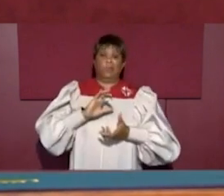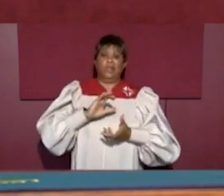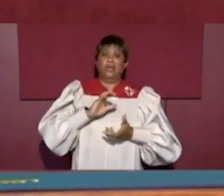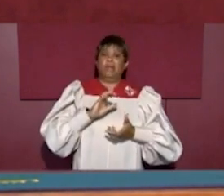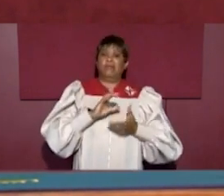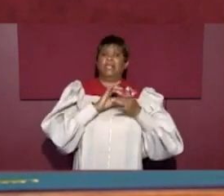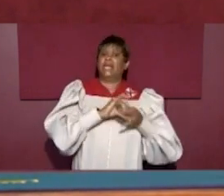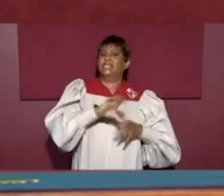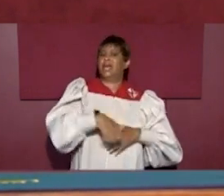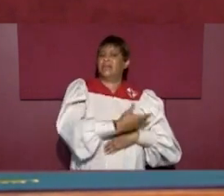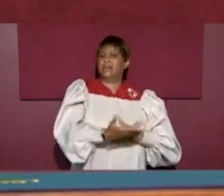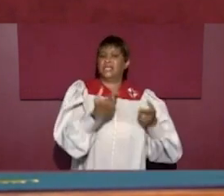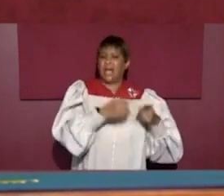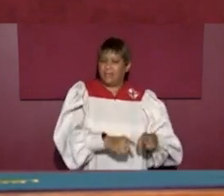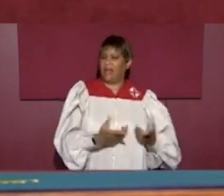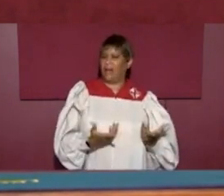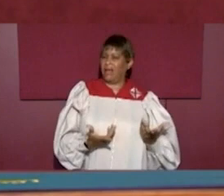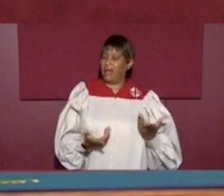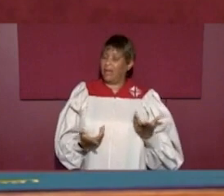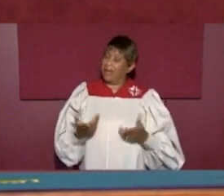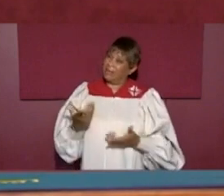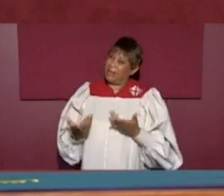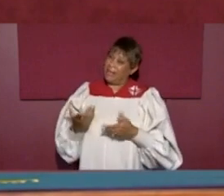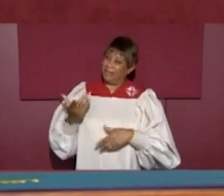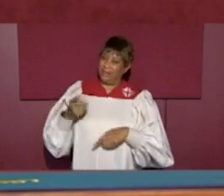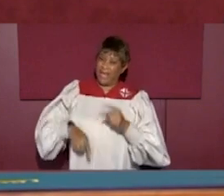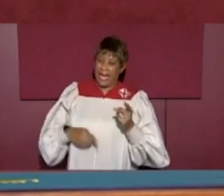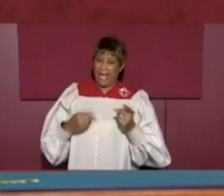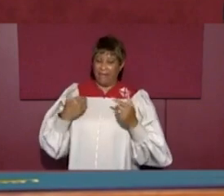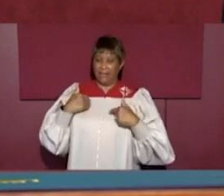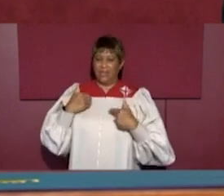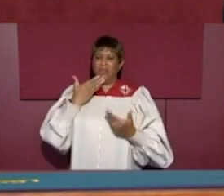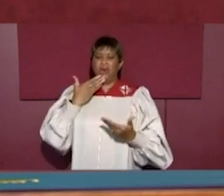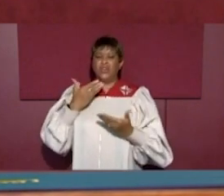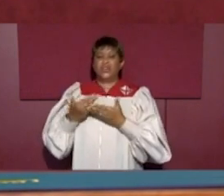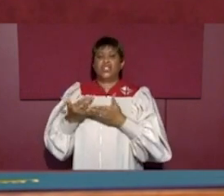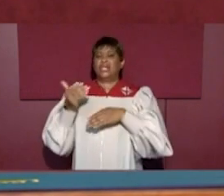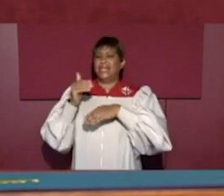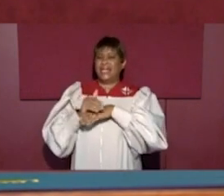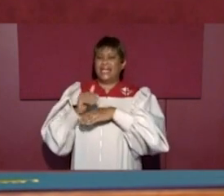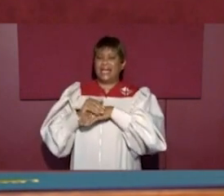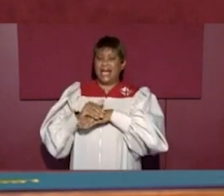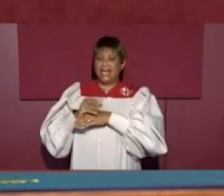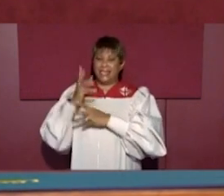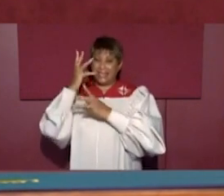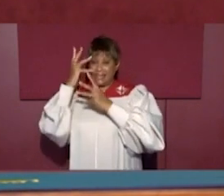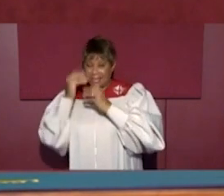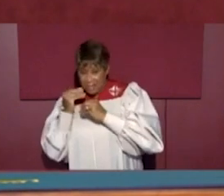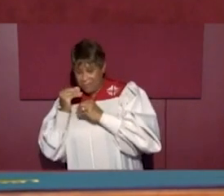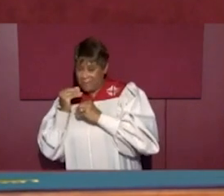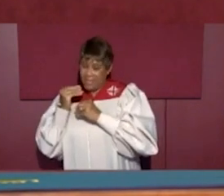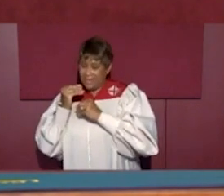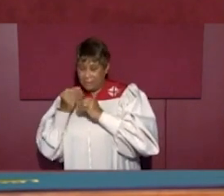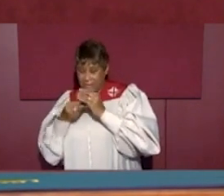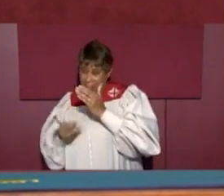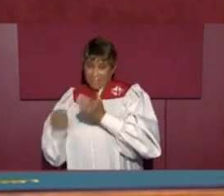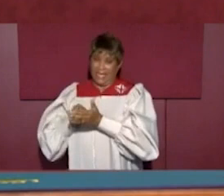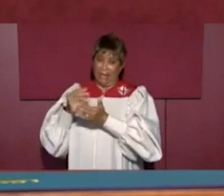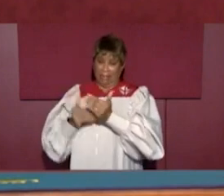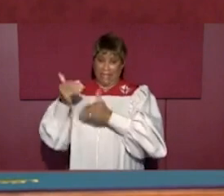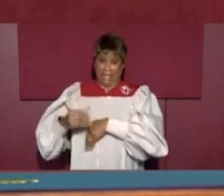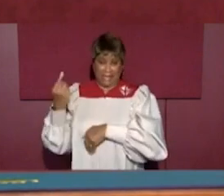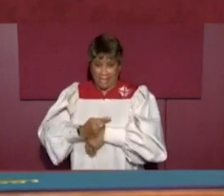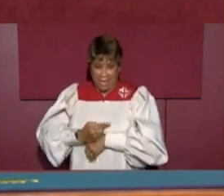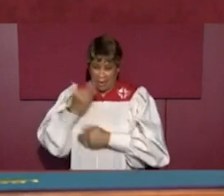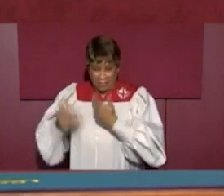ways. You know, sometimes, listen, if you can't get a good night's sleep, sometimes it's hard to get up the next day and make progress. And